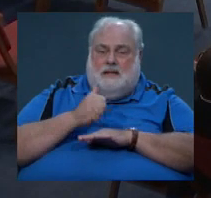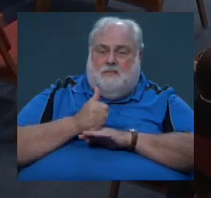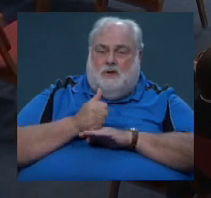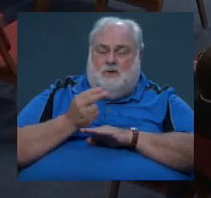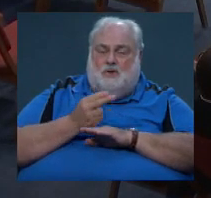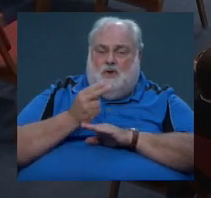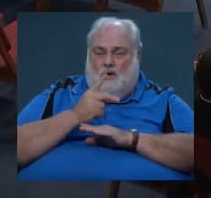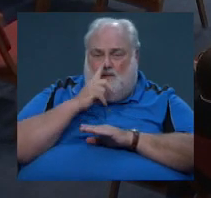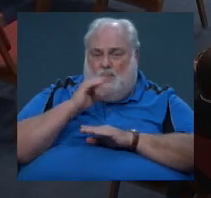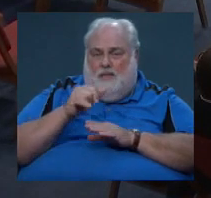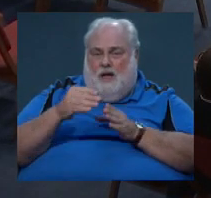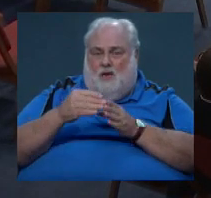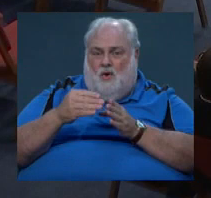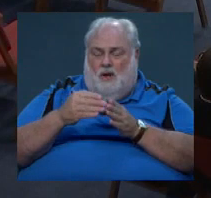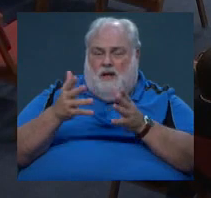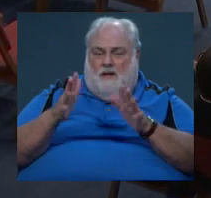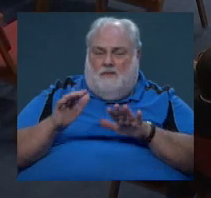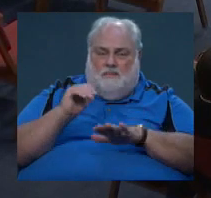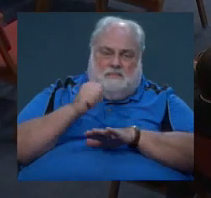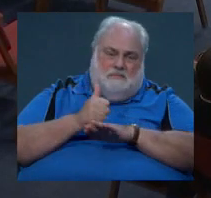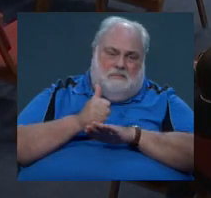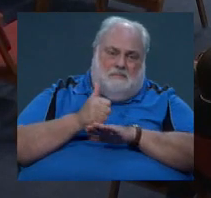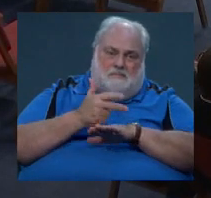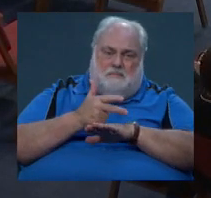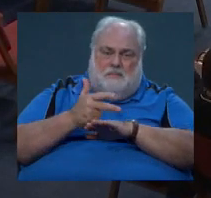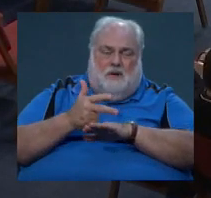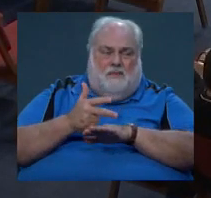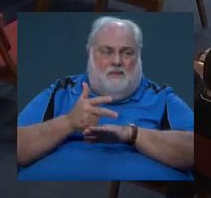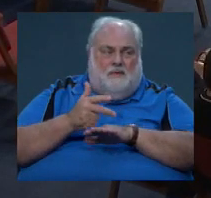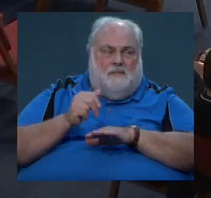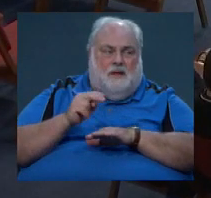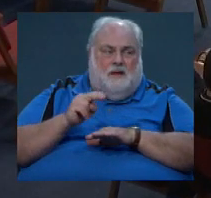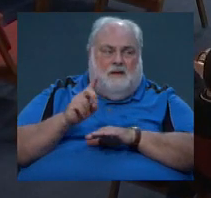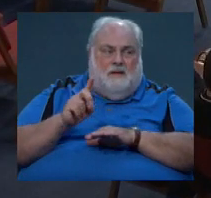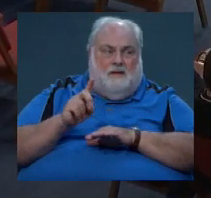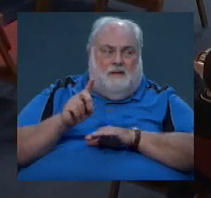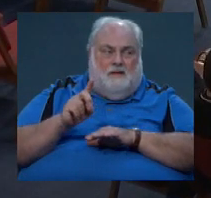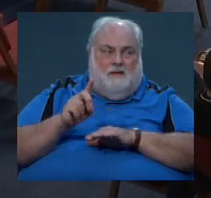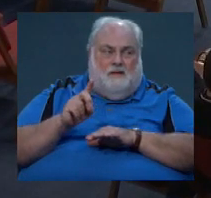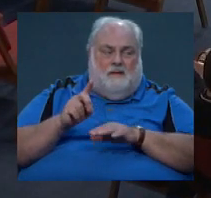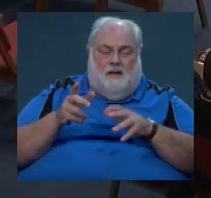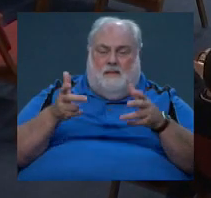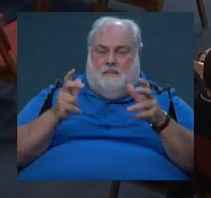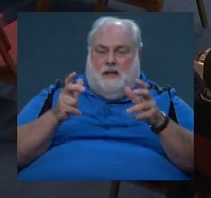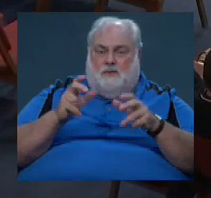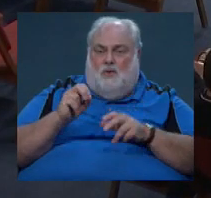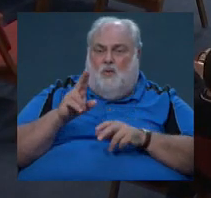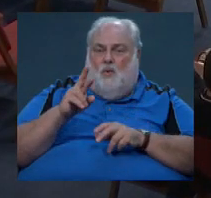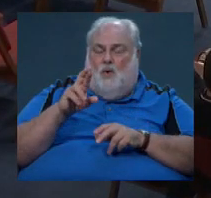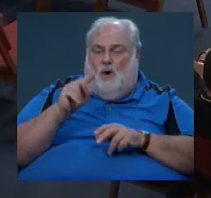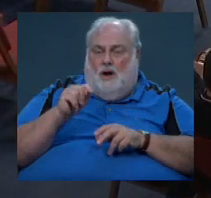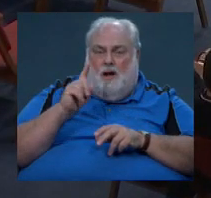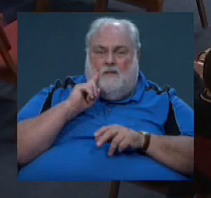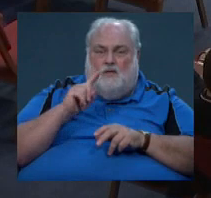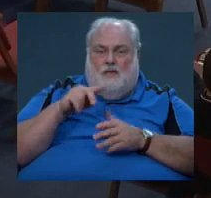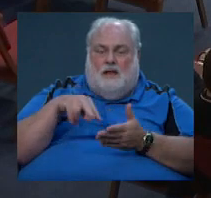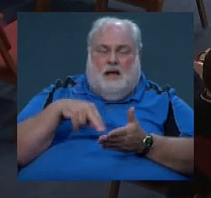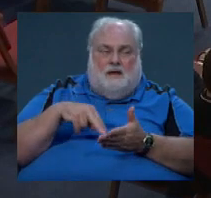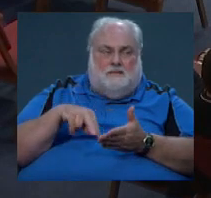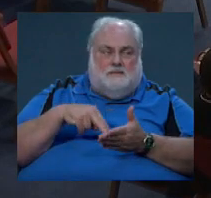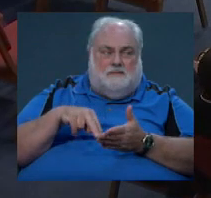usage for that corner is a lot of parking for the baseball field and for the basketball court and for the